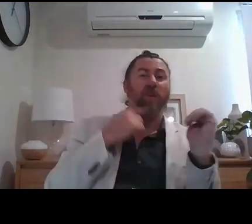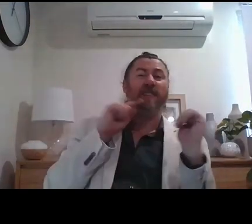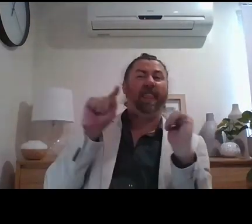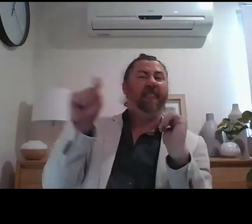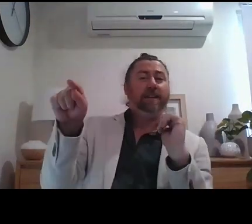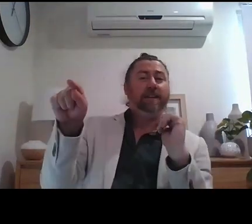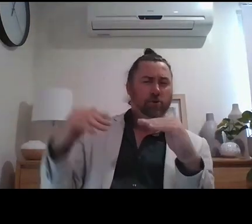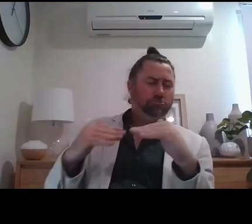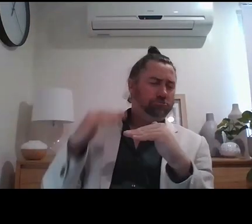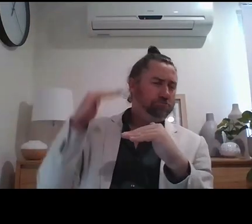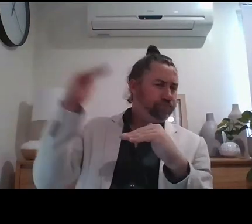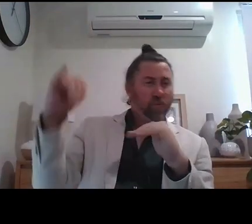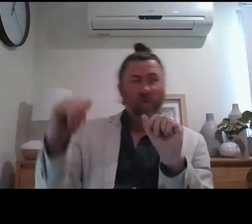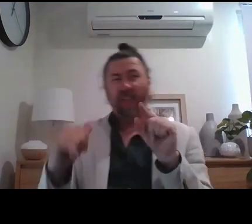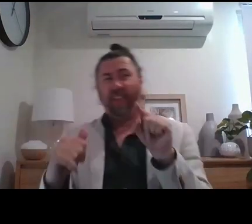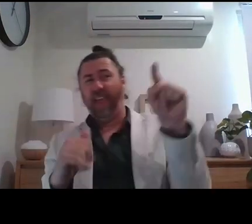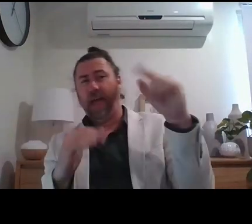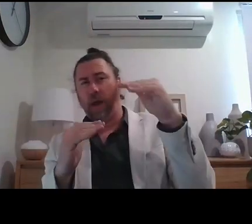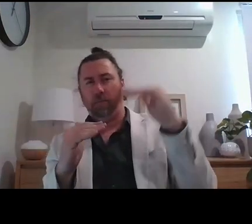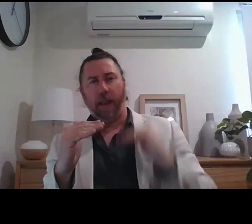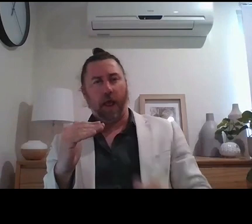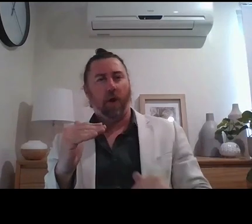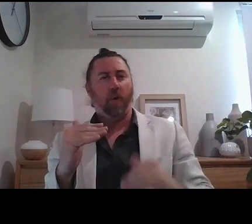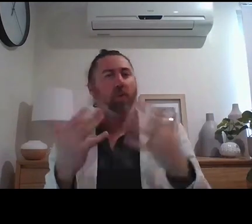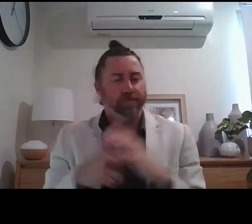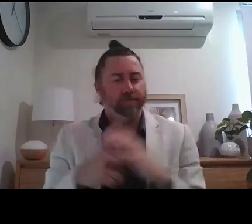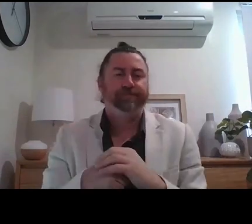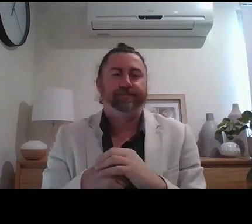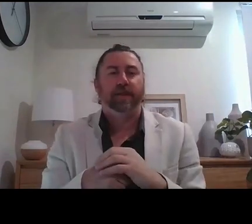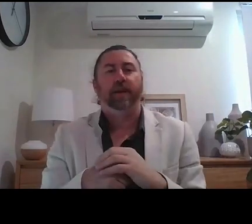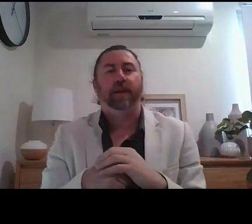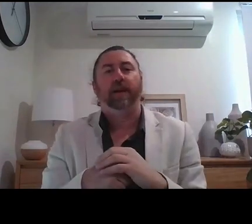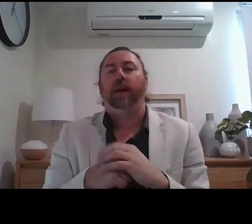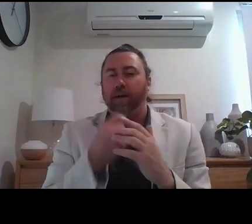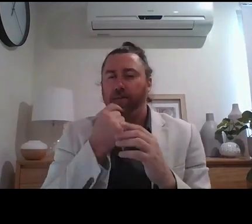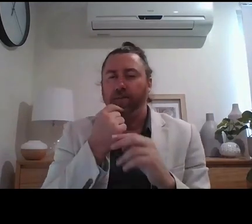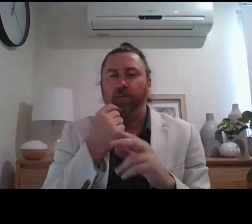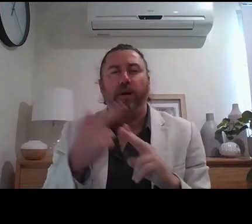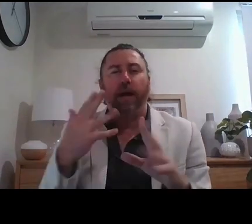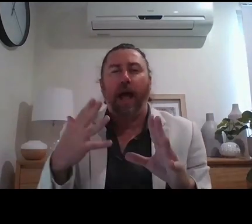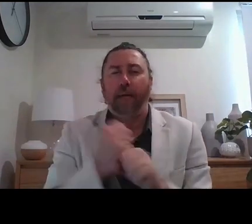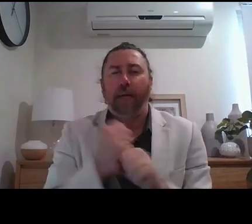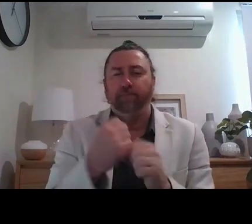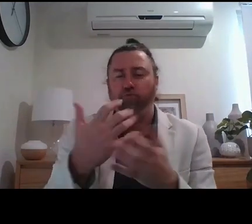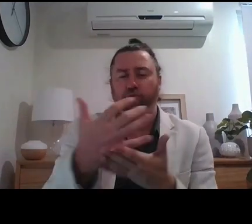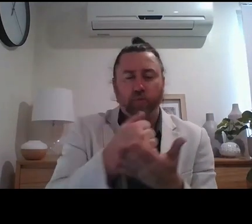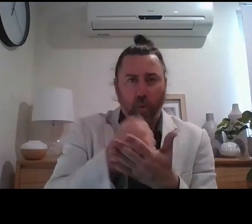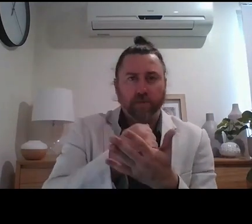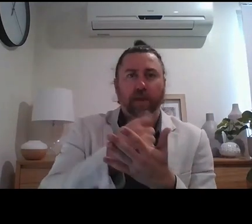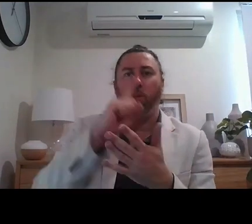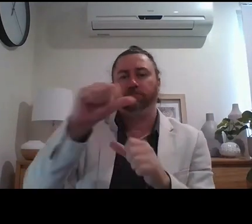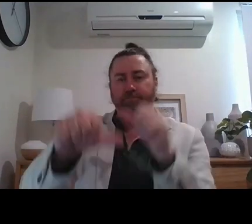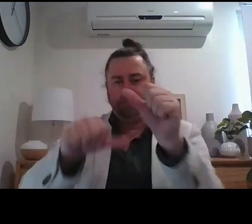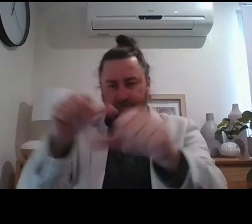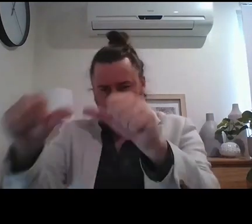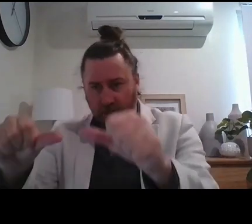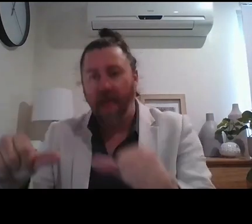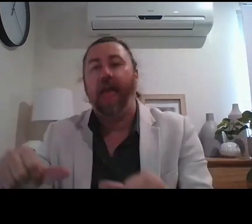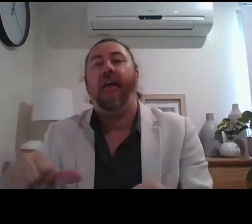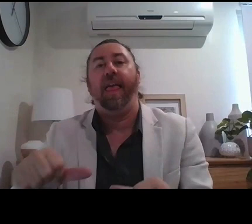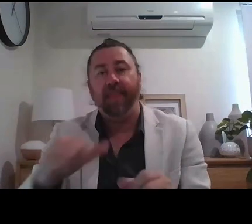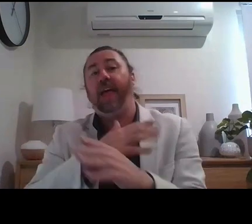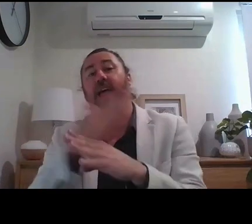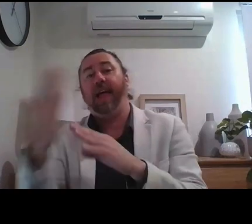So if we move through to resources, we'll talk about resources and next steps, and then we'll start to move to